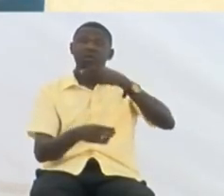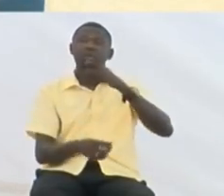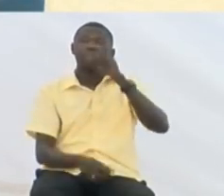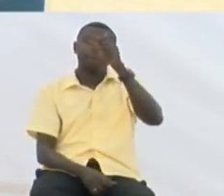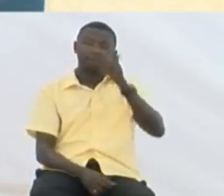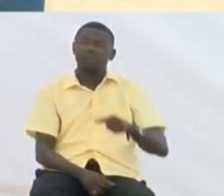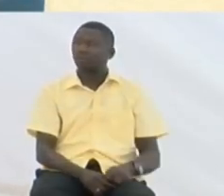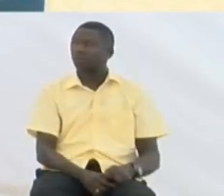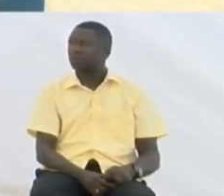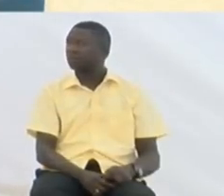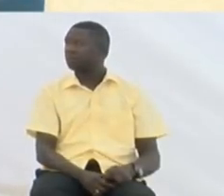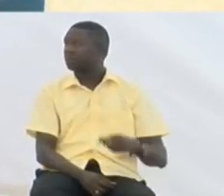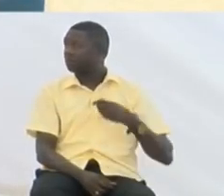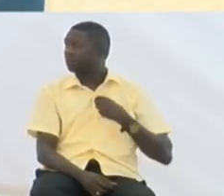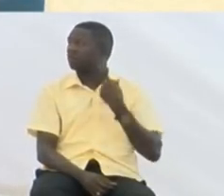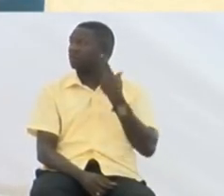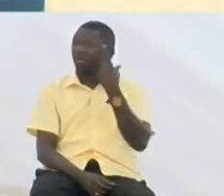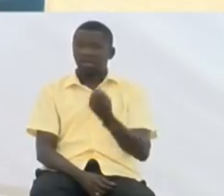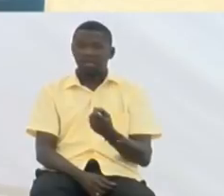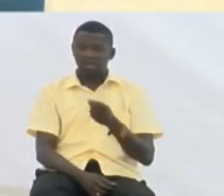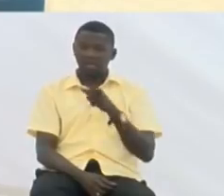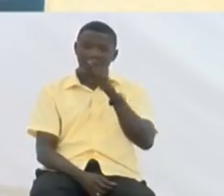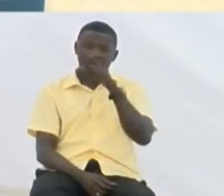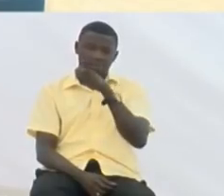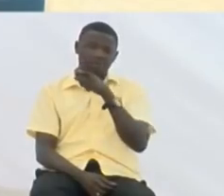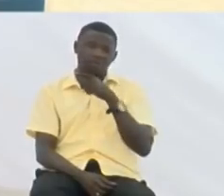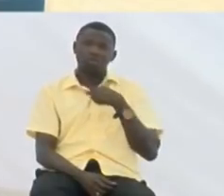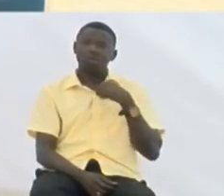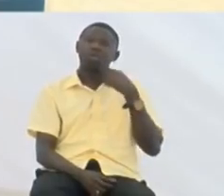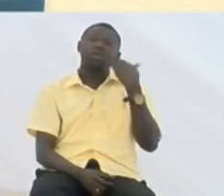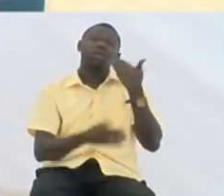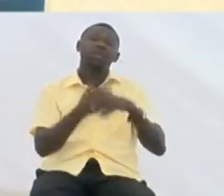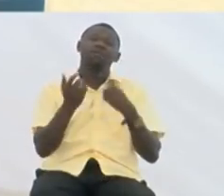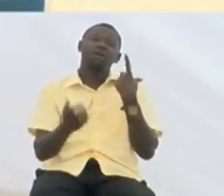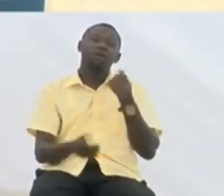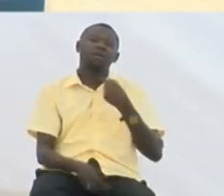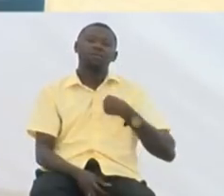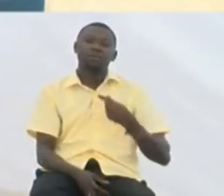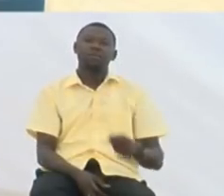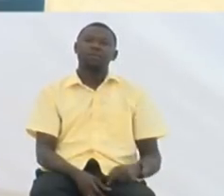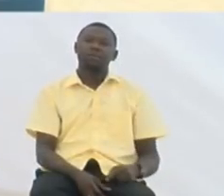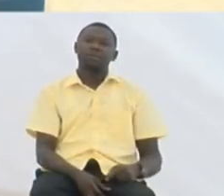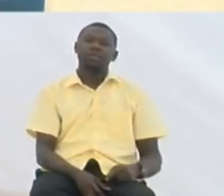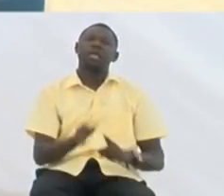individual. I like him, but he does not like me.